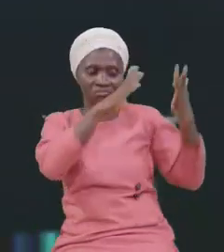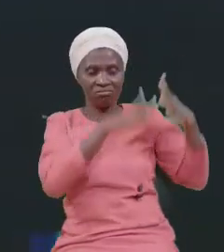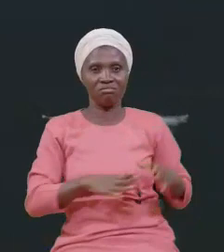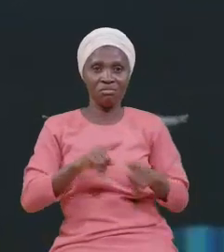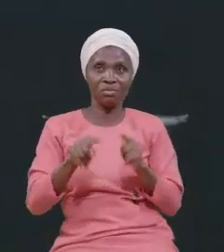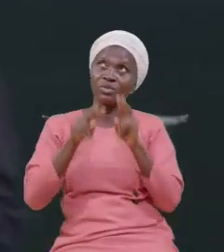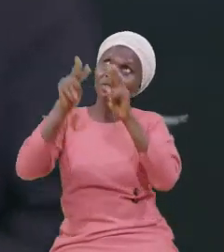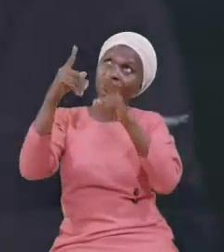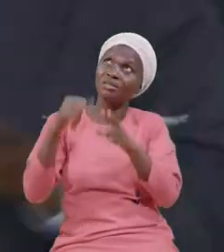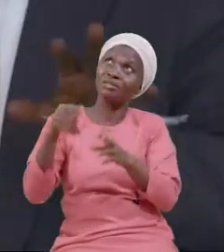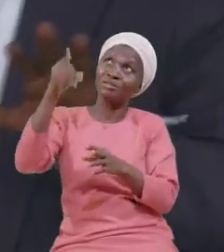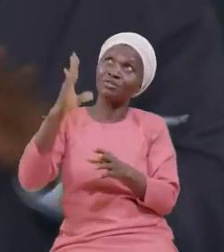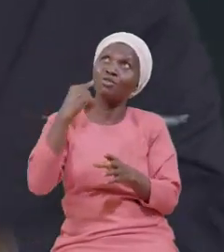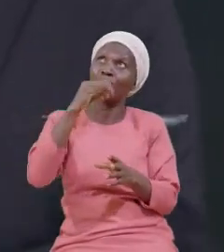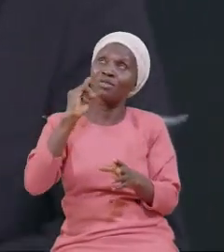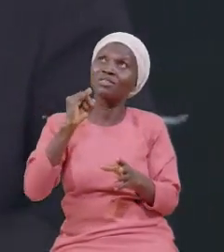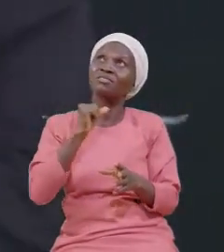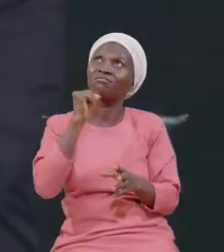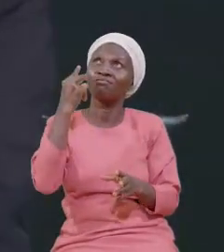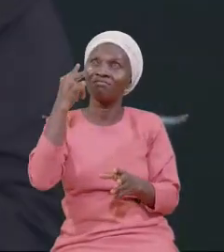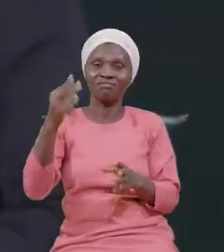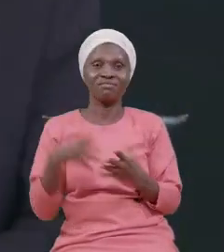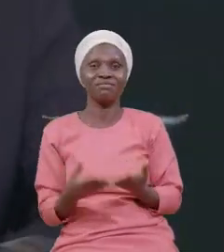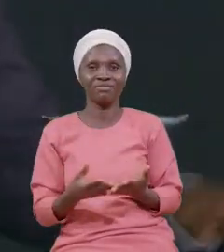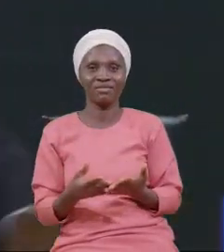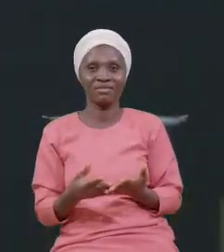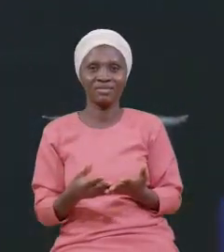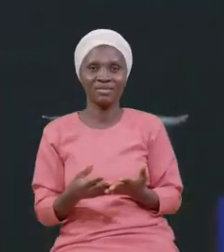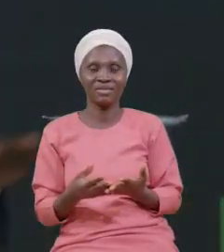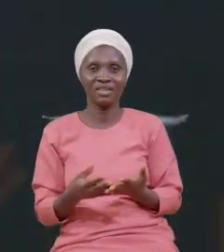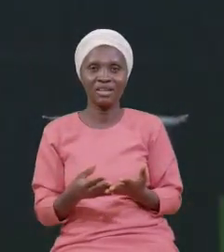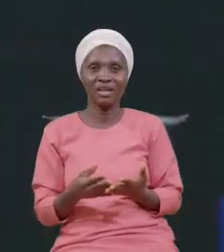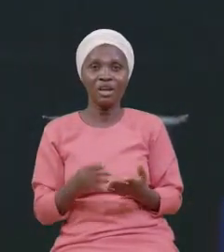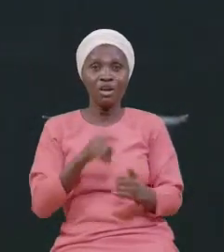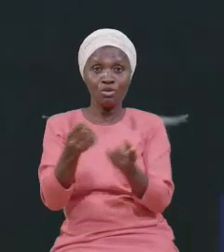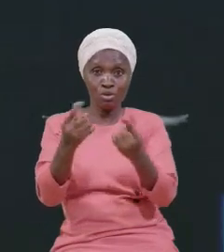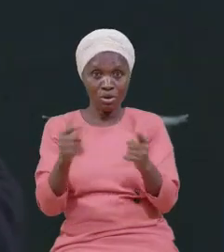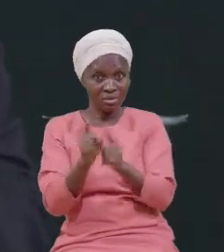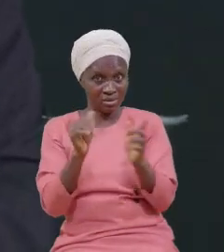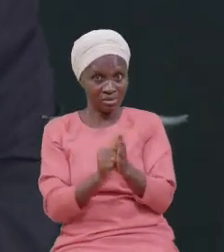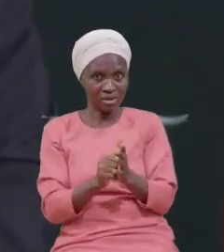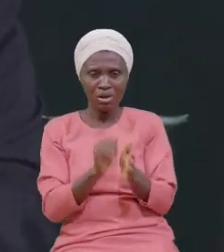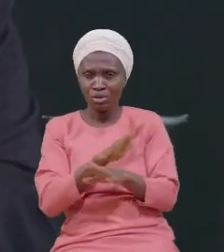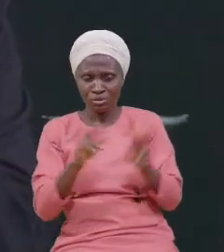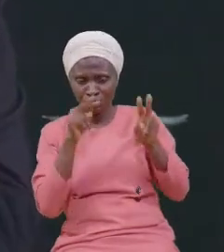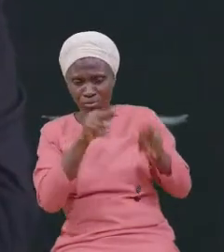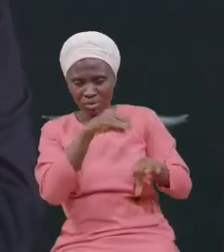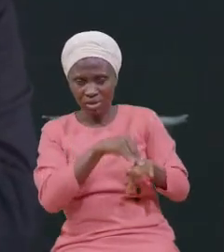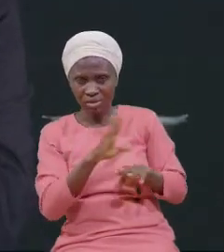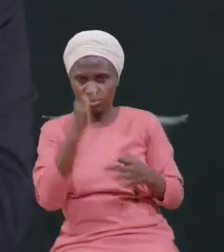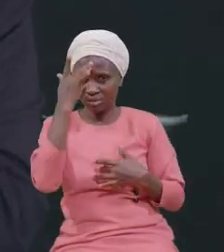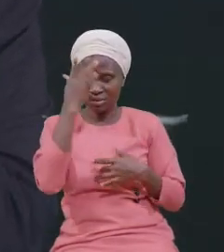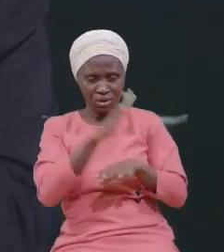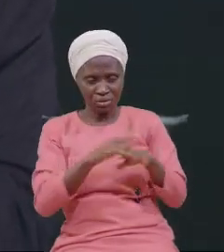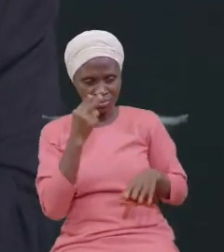like that today, you don't see your sickness, you don't see your problem, you don't see the devil, you don't see the demons,